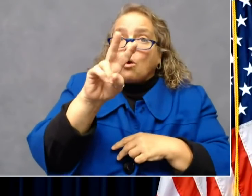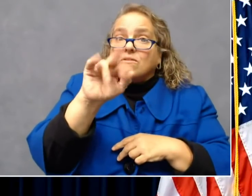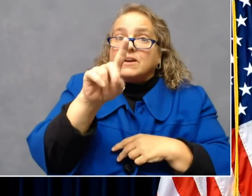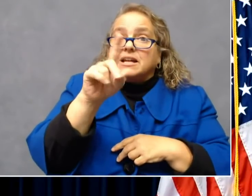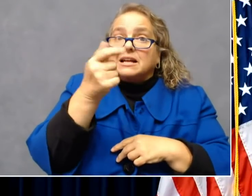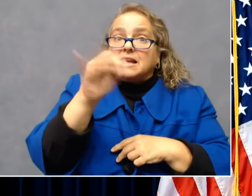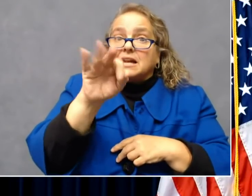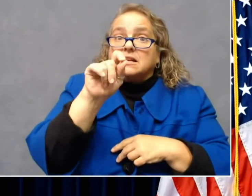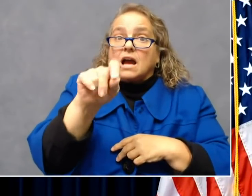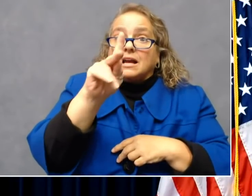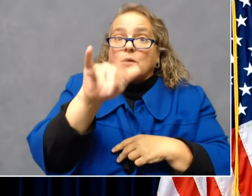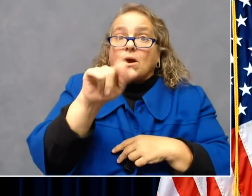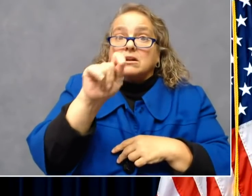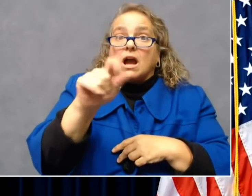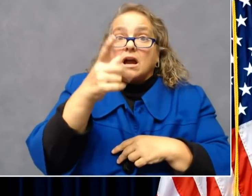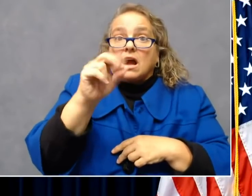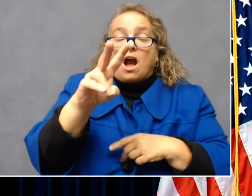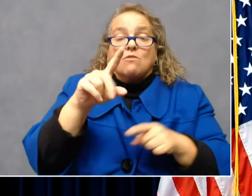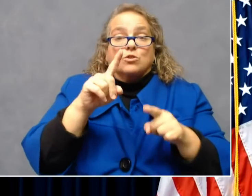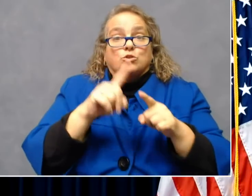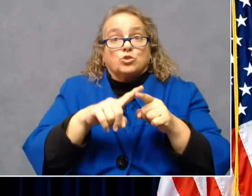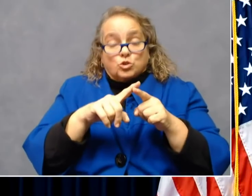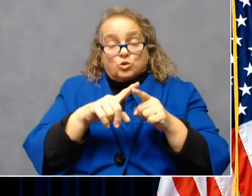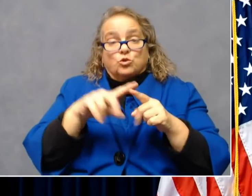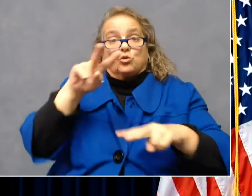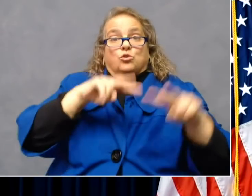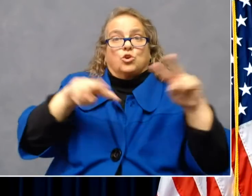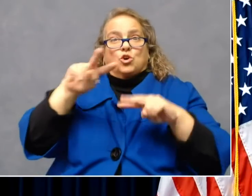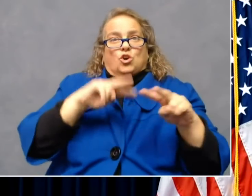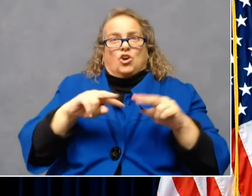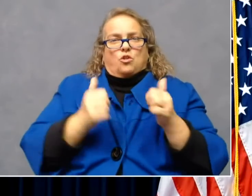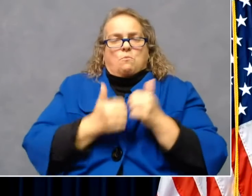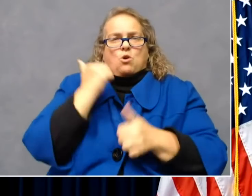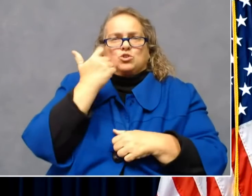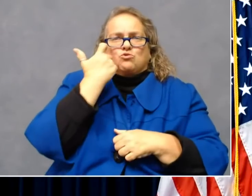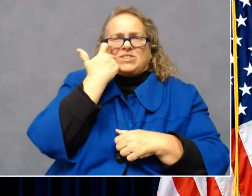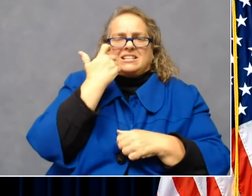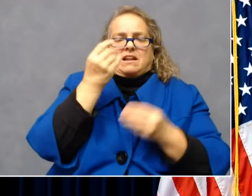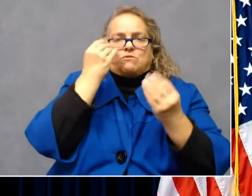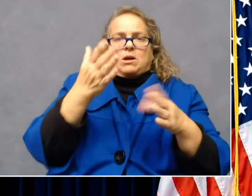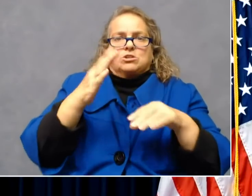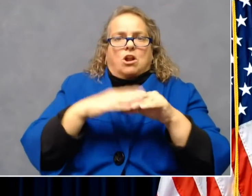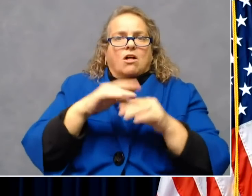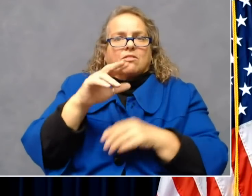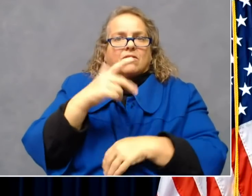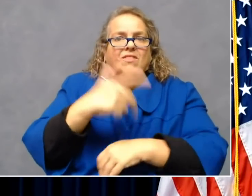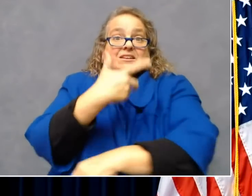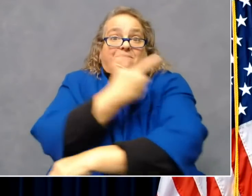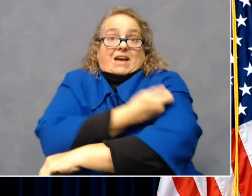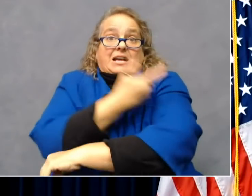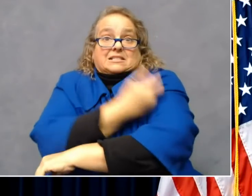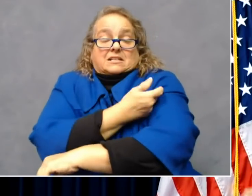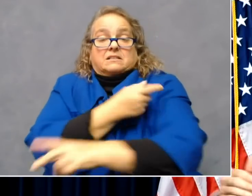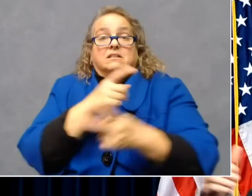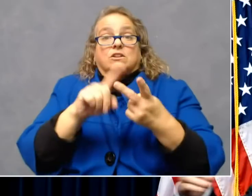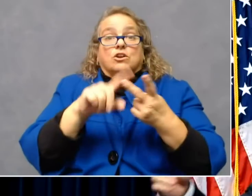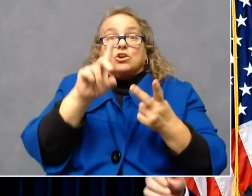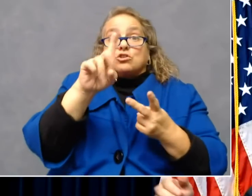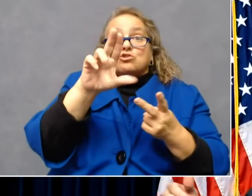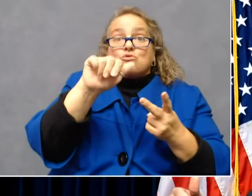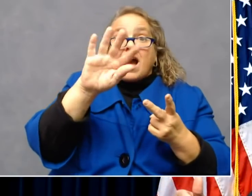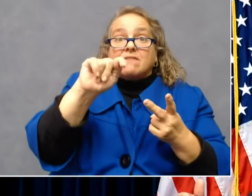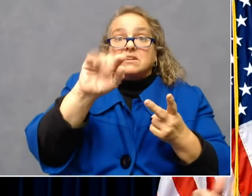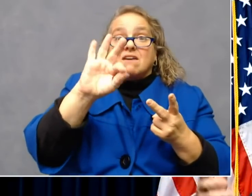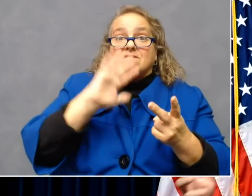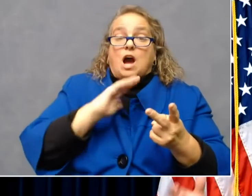kycovid19.ky.gov to view the latest information we have on the vaccine. That includes the draft of our vaccine plan, outline